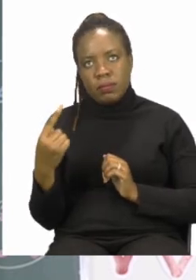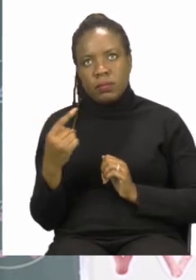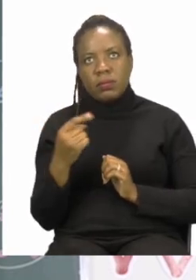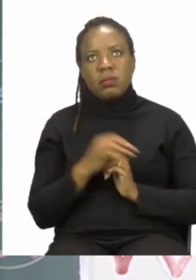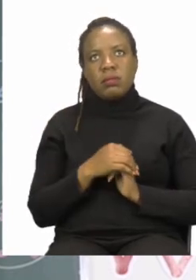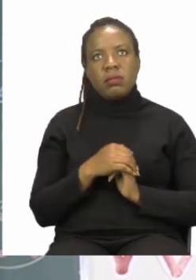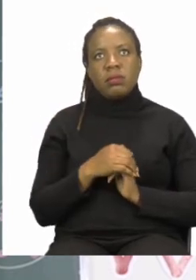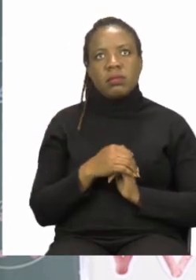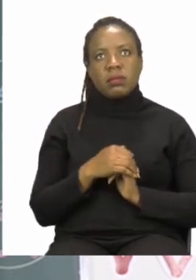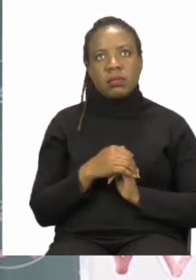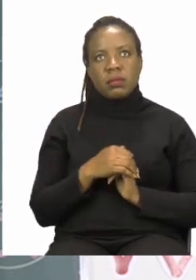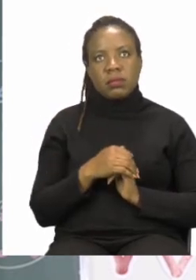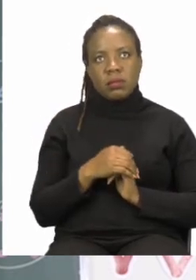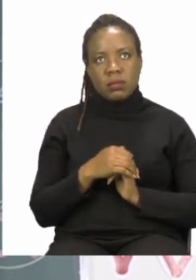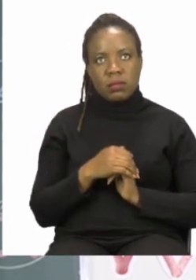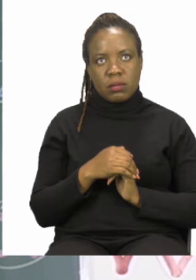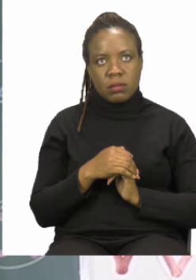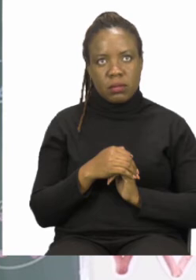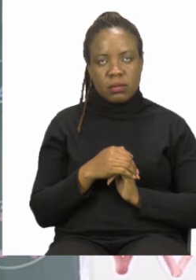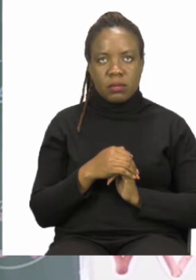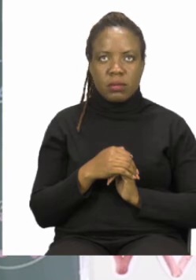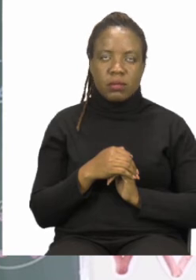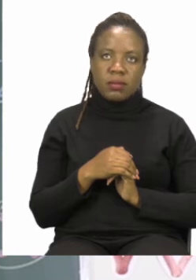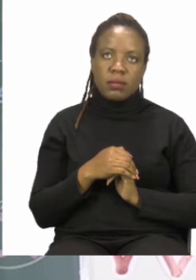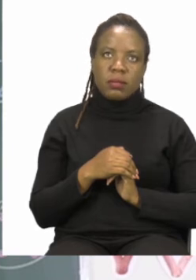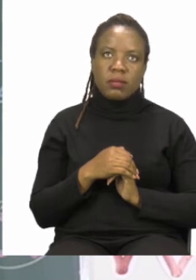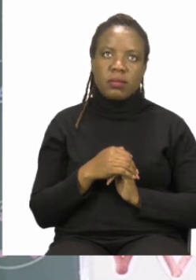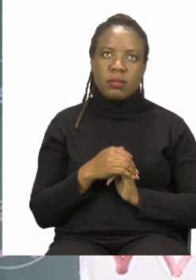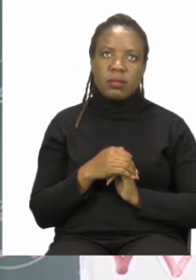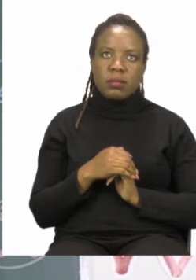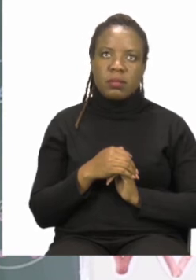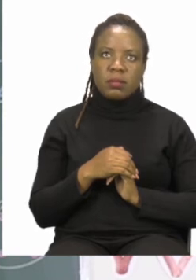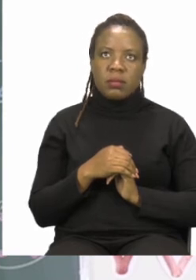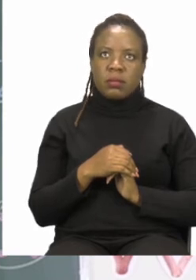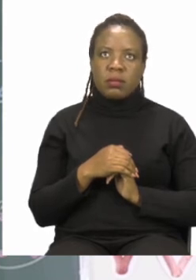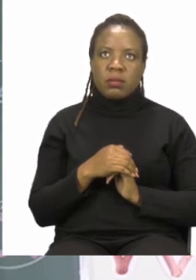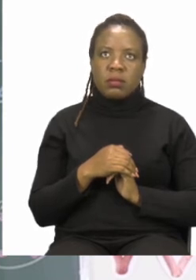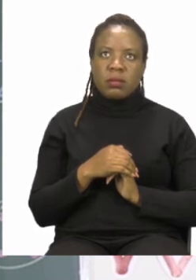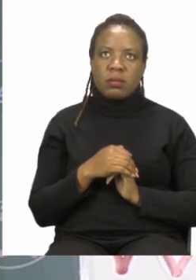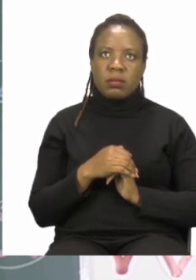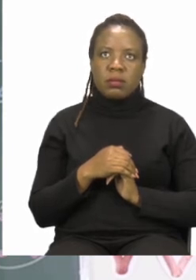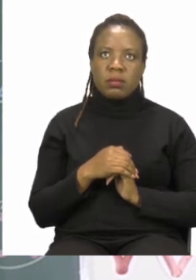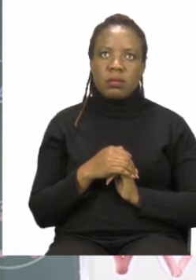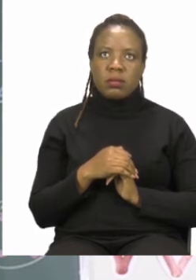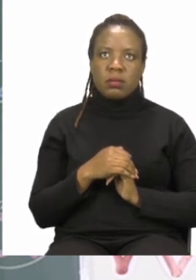I've shown you, I'm going to show you a different way. We're going to write 4